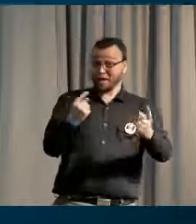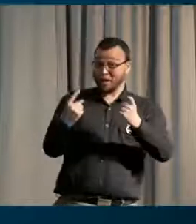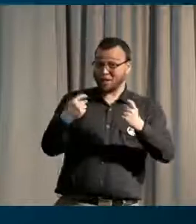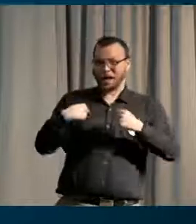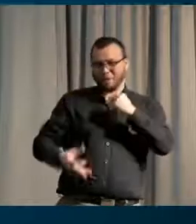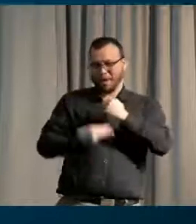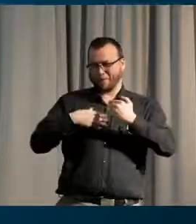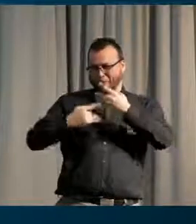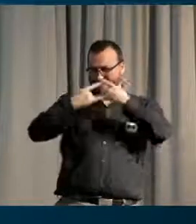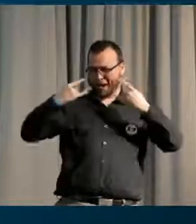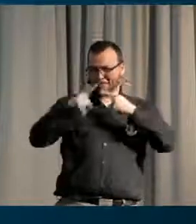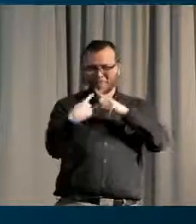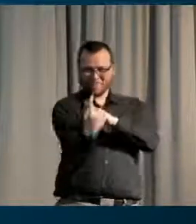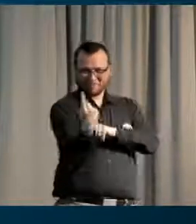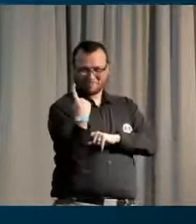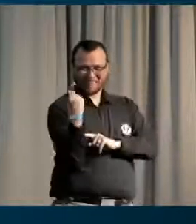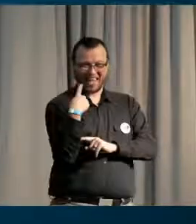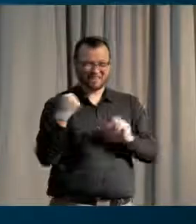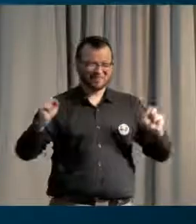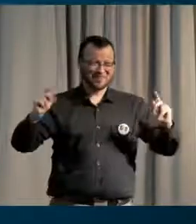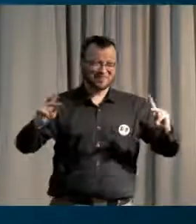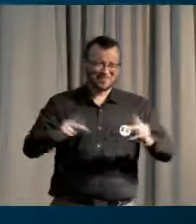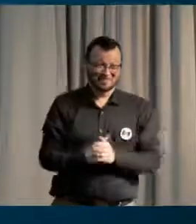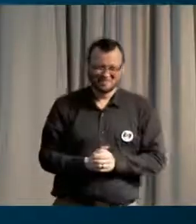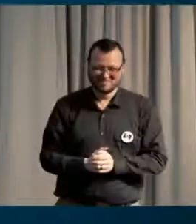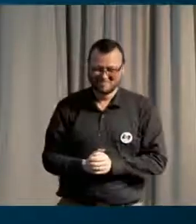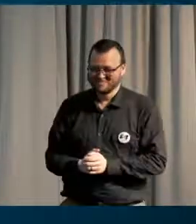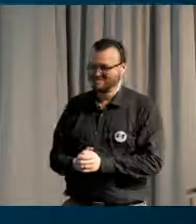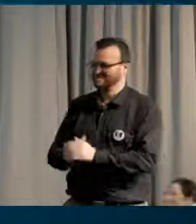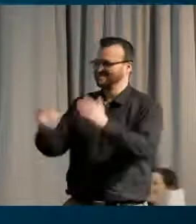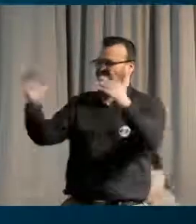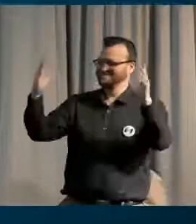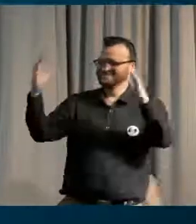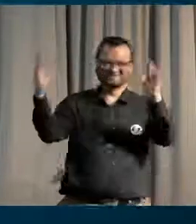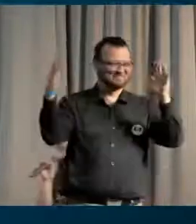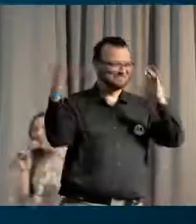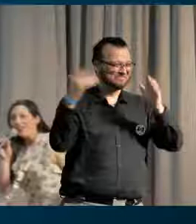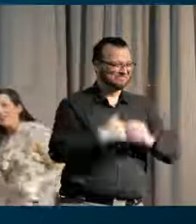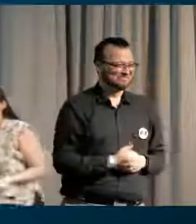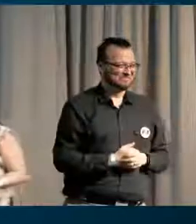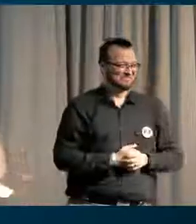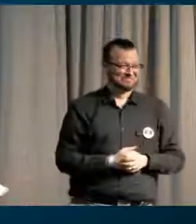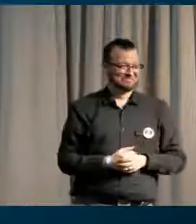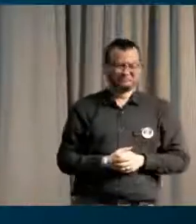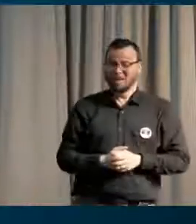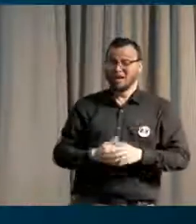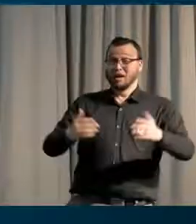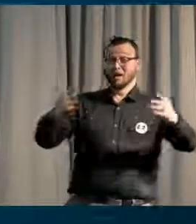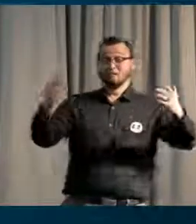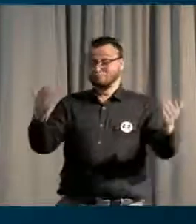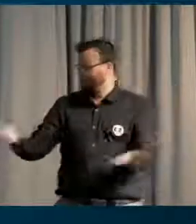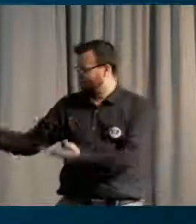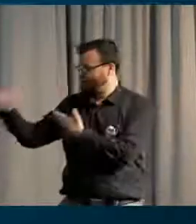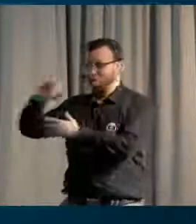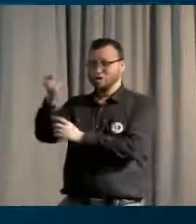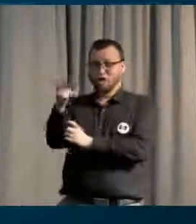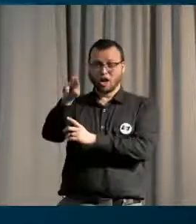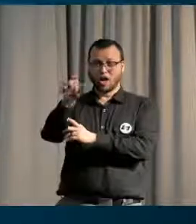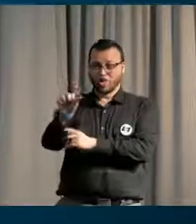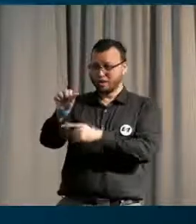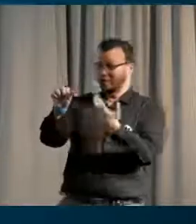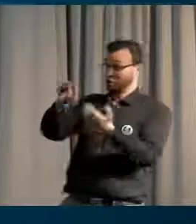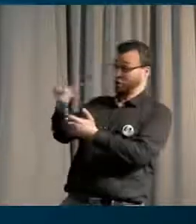up and ask me. Thank you so much. All right, put your hands together for Jonathan Millard